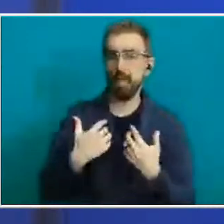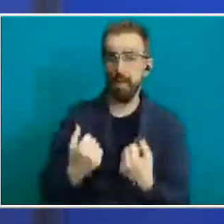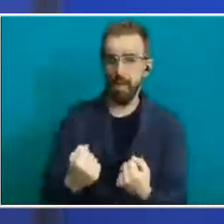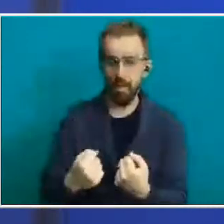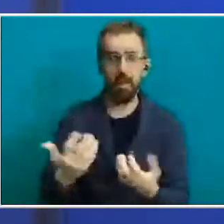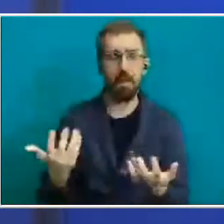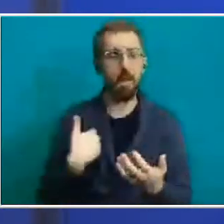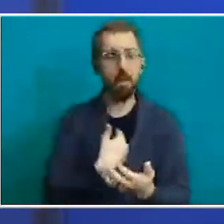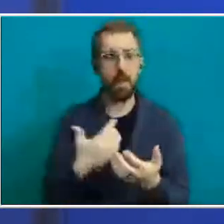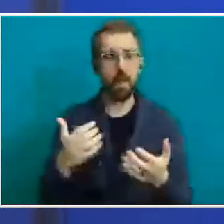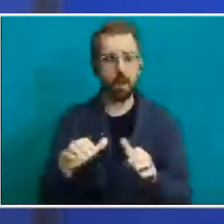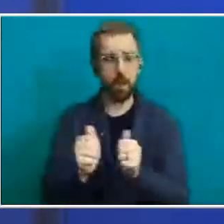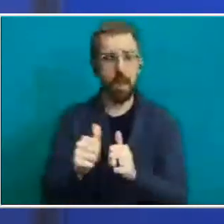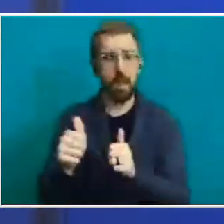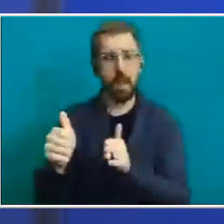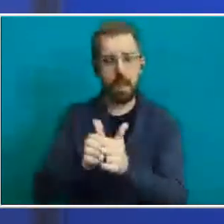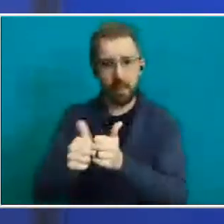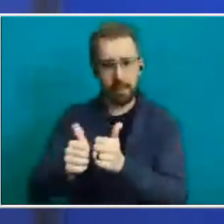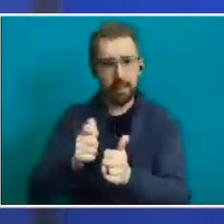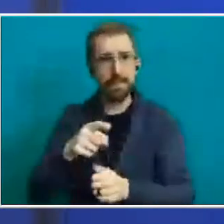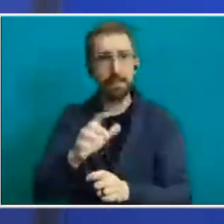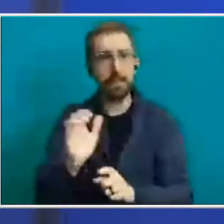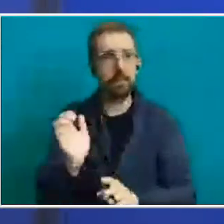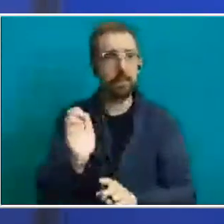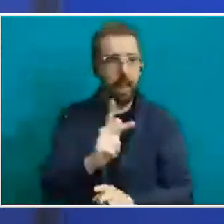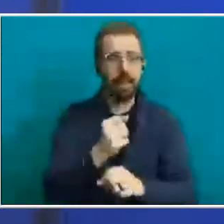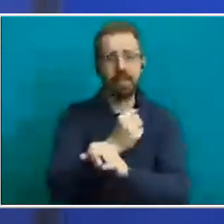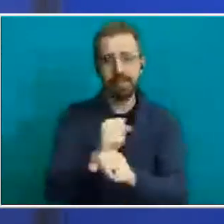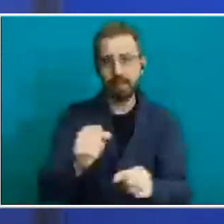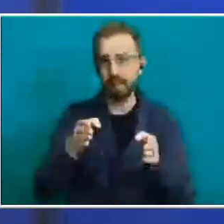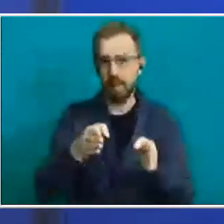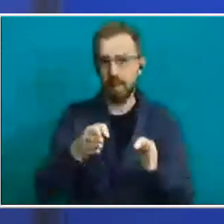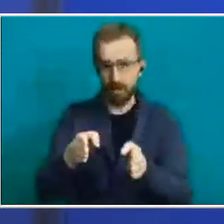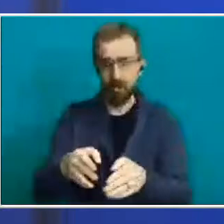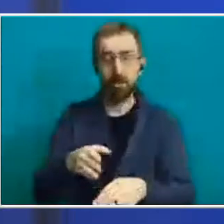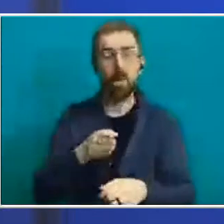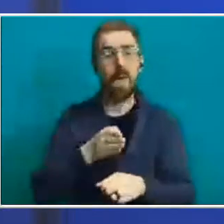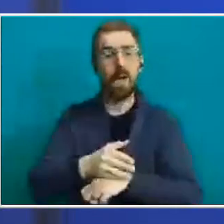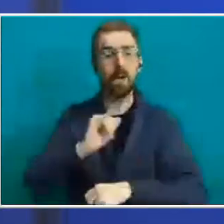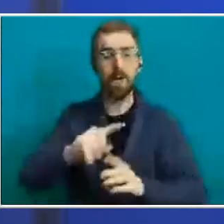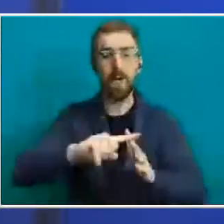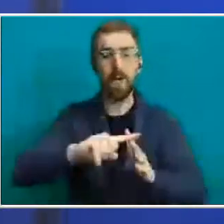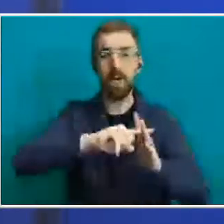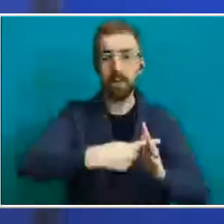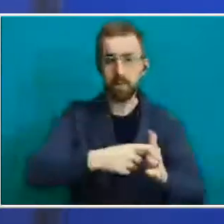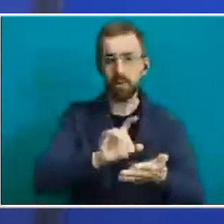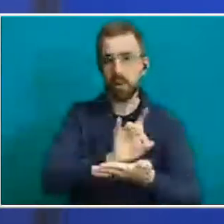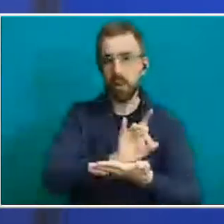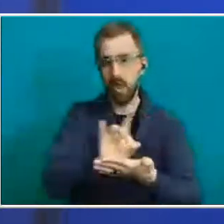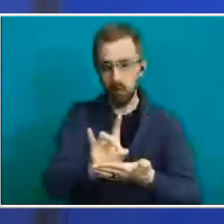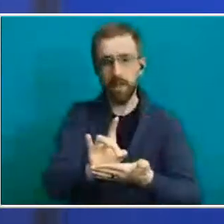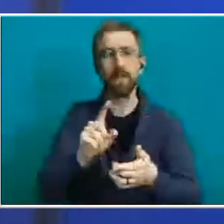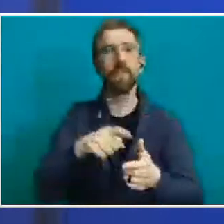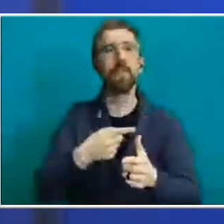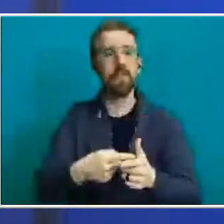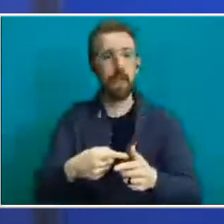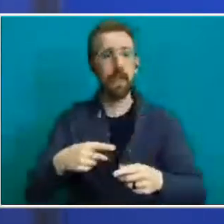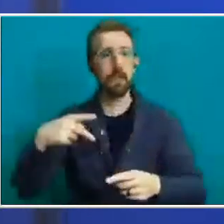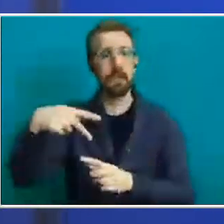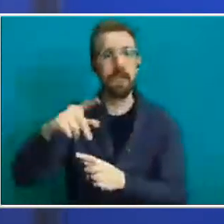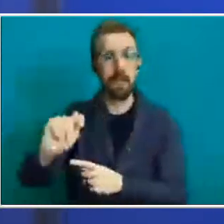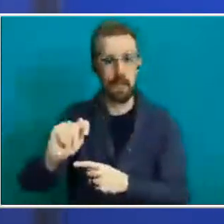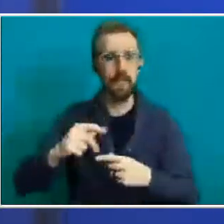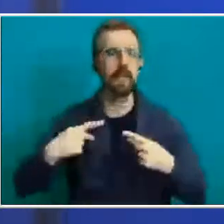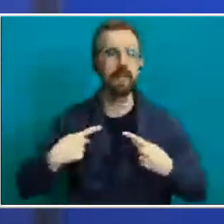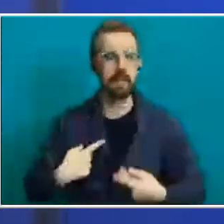we also need to get them back in a safe manner. So after that initial about 8 weeks, then we're getting into physical therapy. We can certainly tack on a few